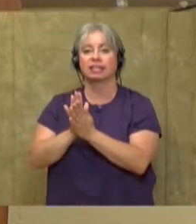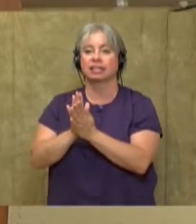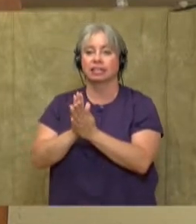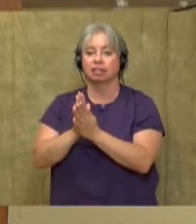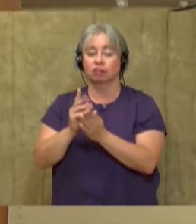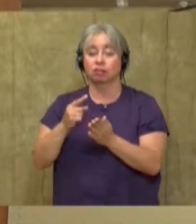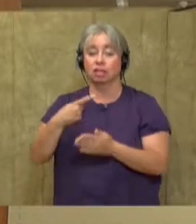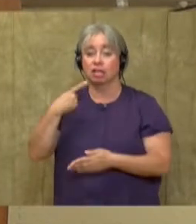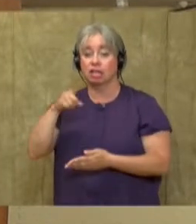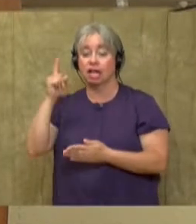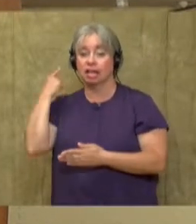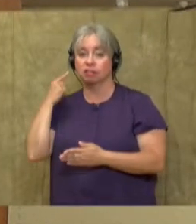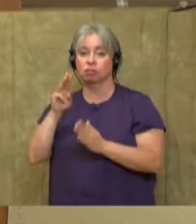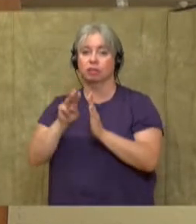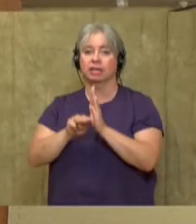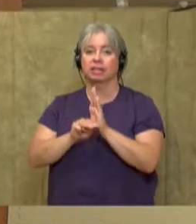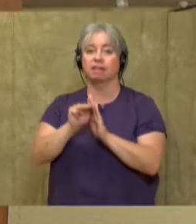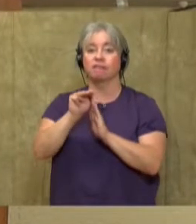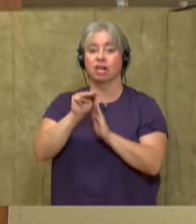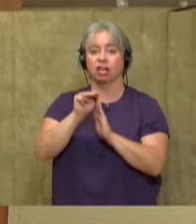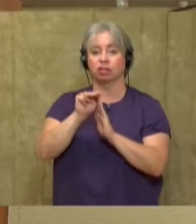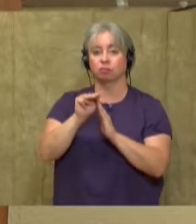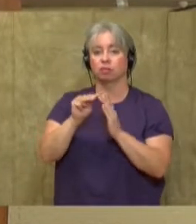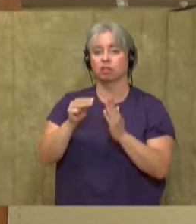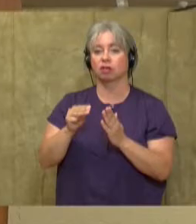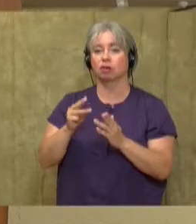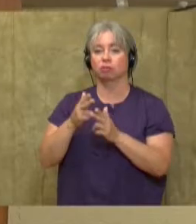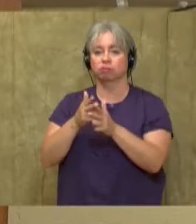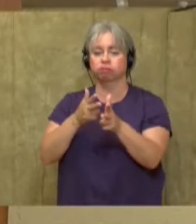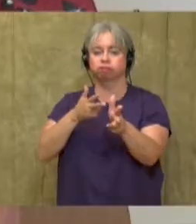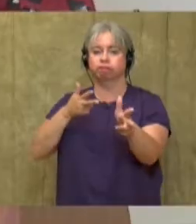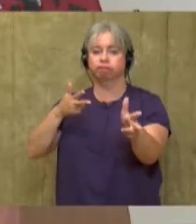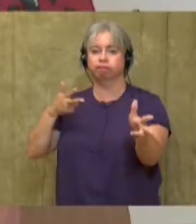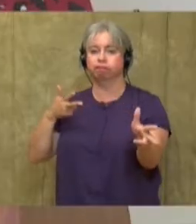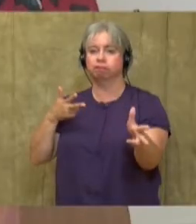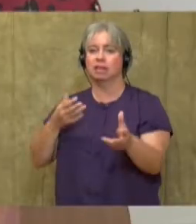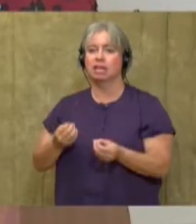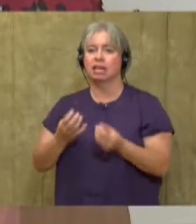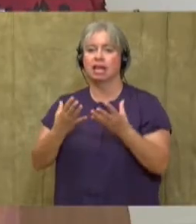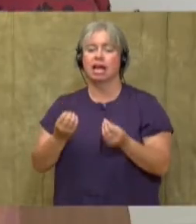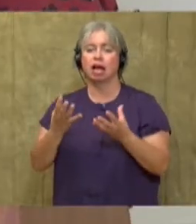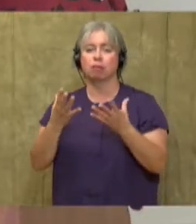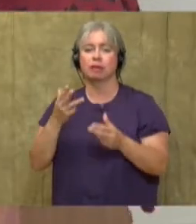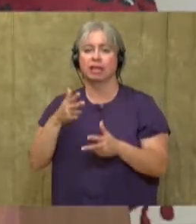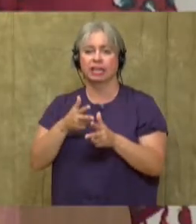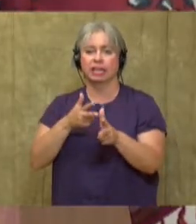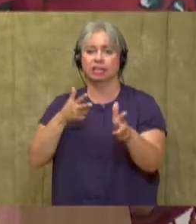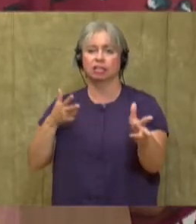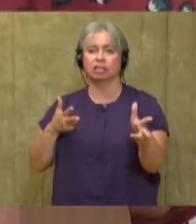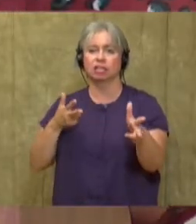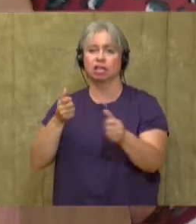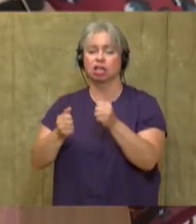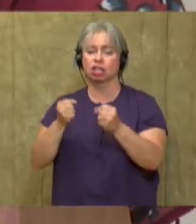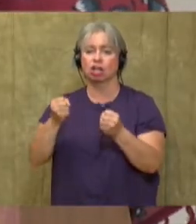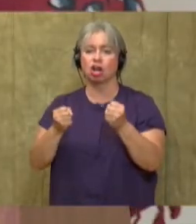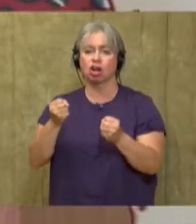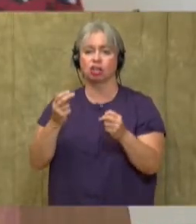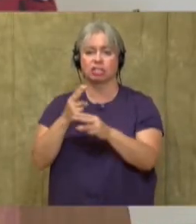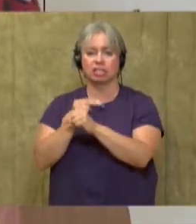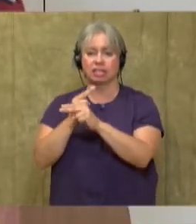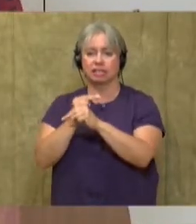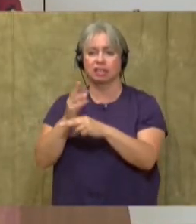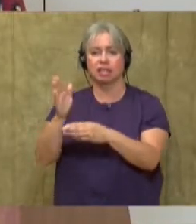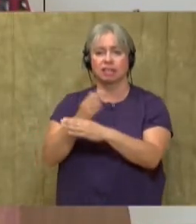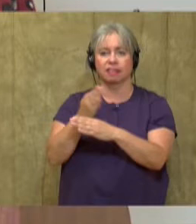week, right? But this is talking about traffic volume. So how many cars are on a freeway? And the